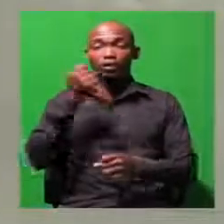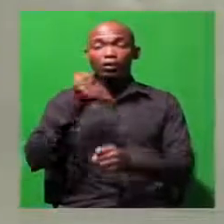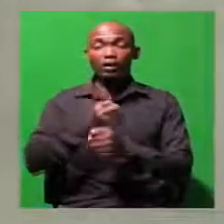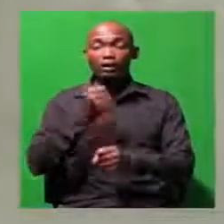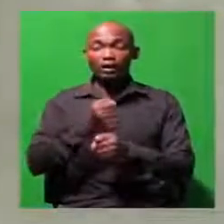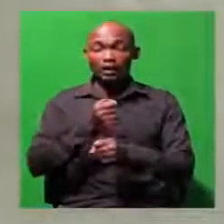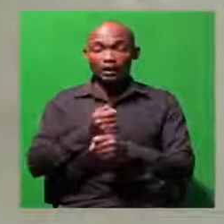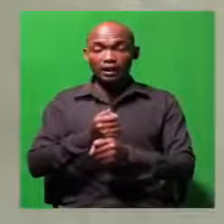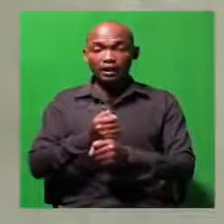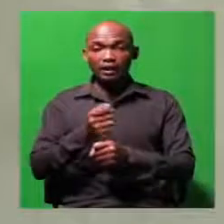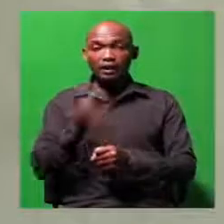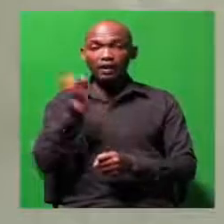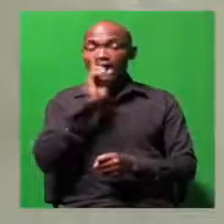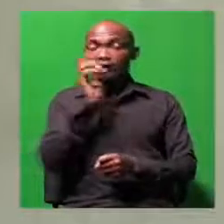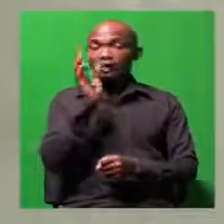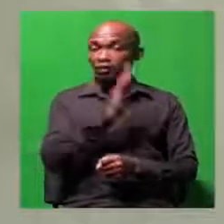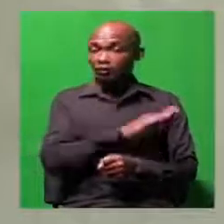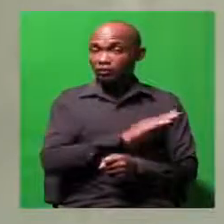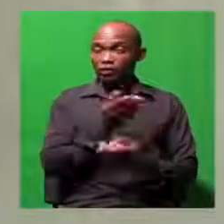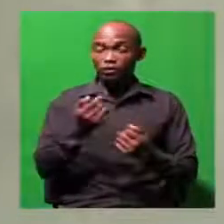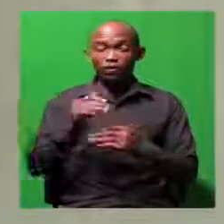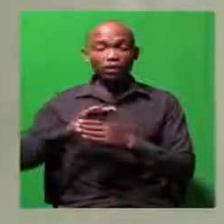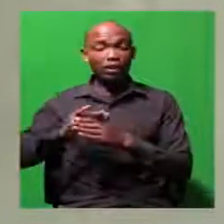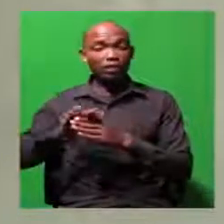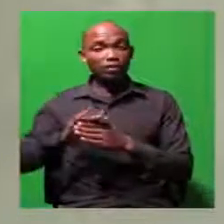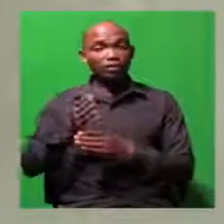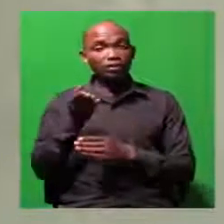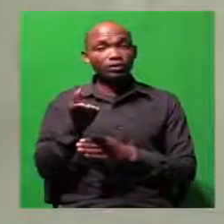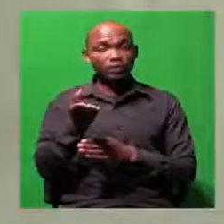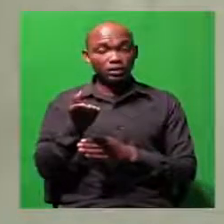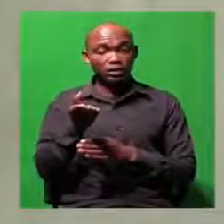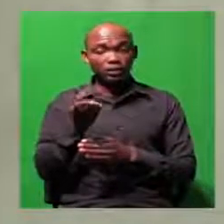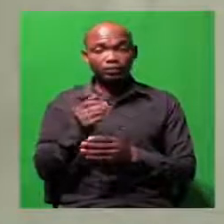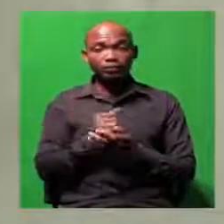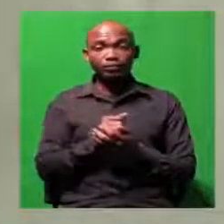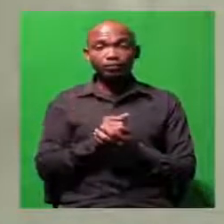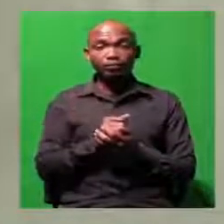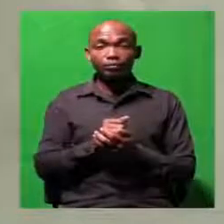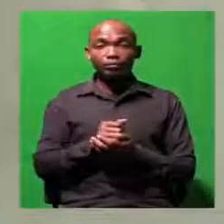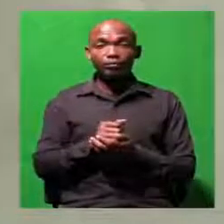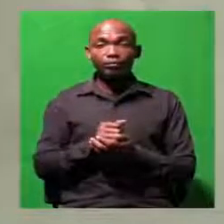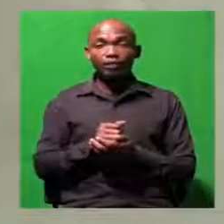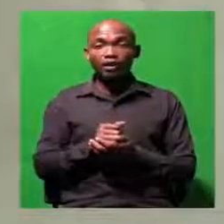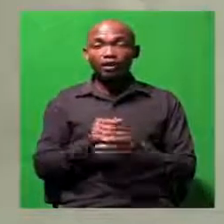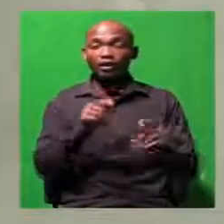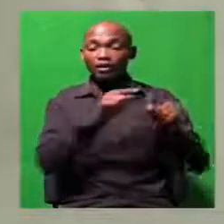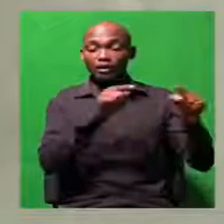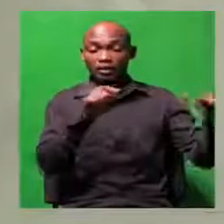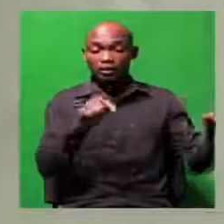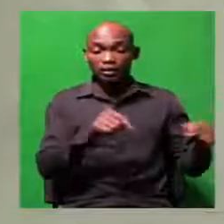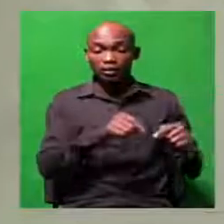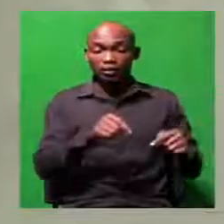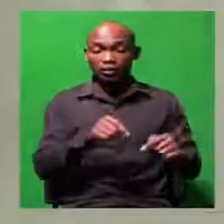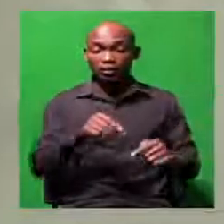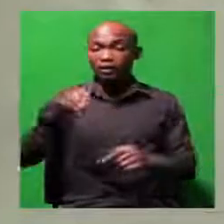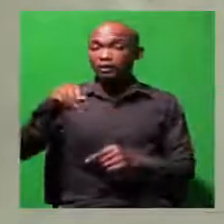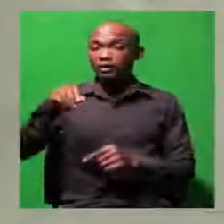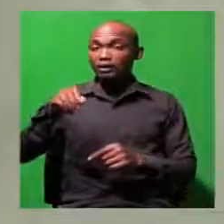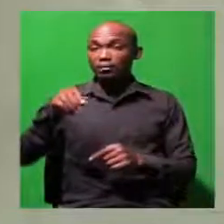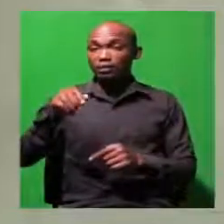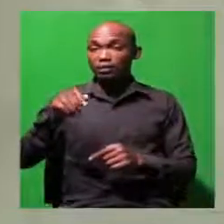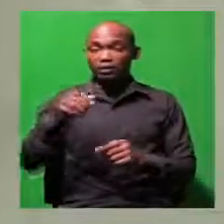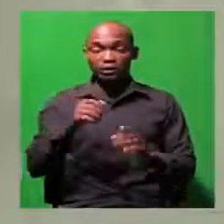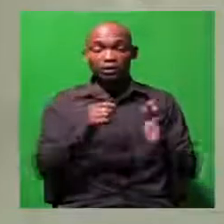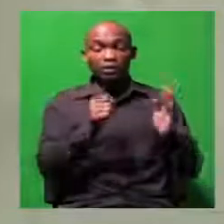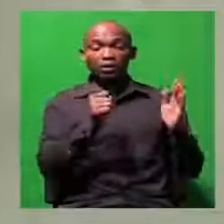house by the use of a rectangular cement block that can be seen in terms of this